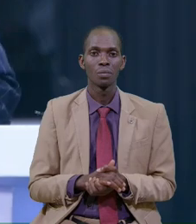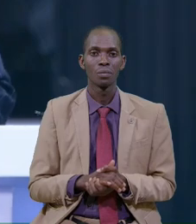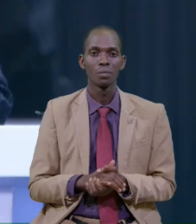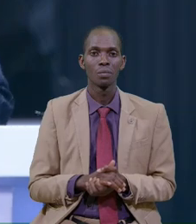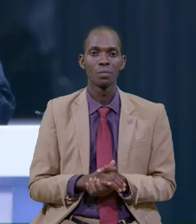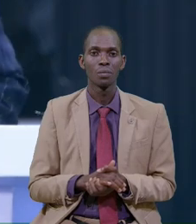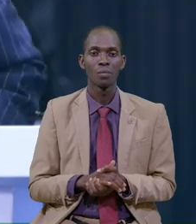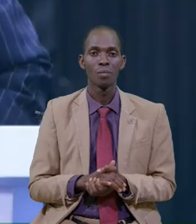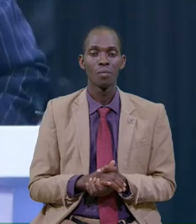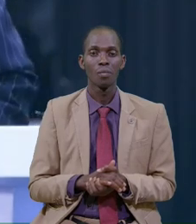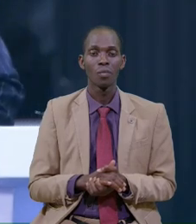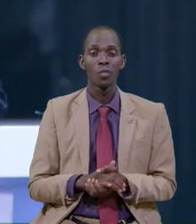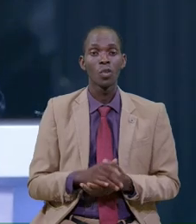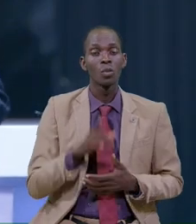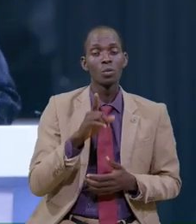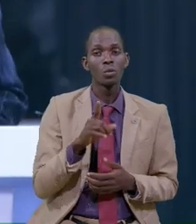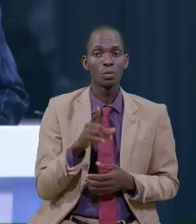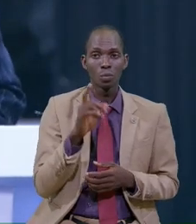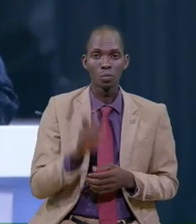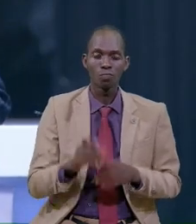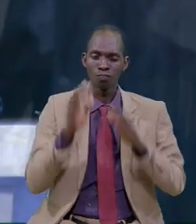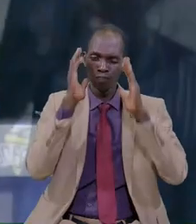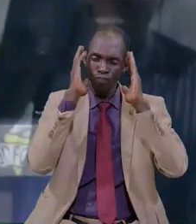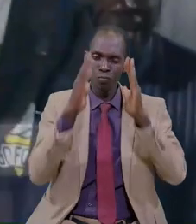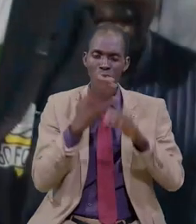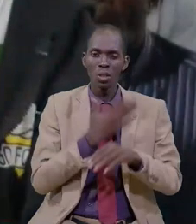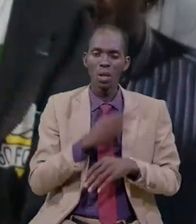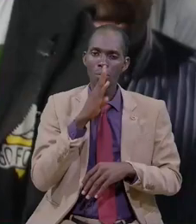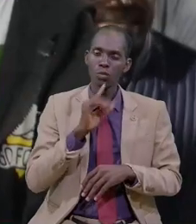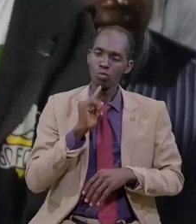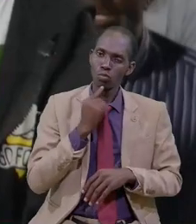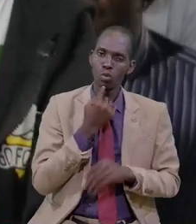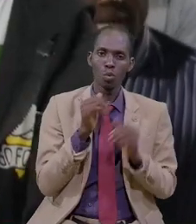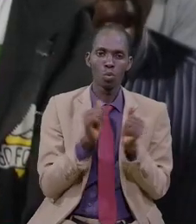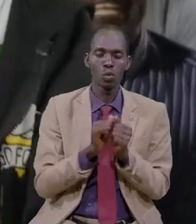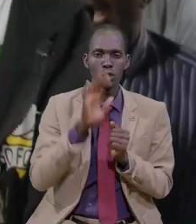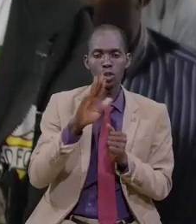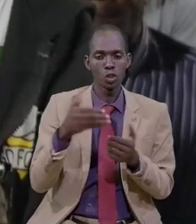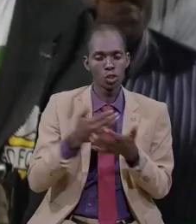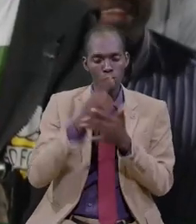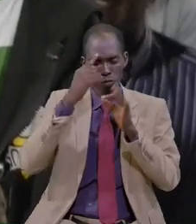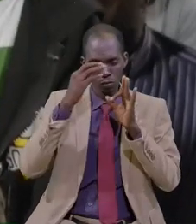You have to be focused and serious with the decision you have taken.